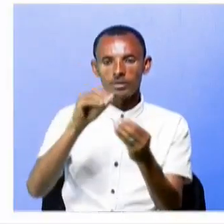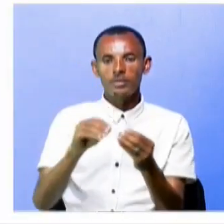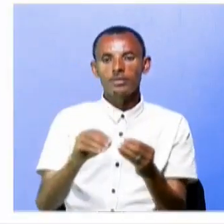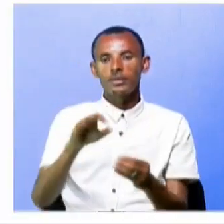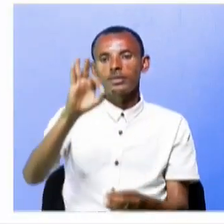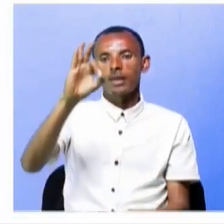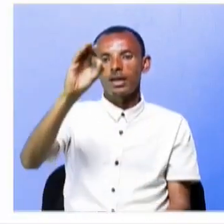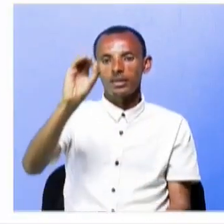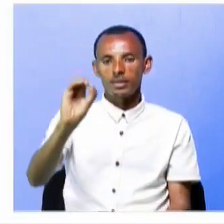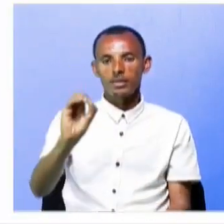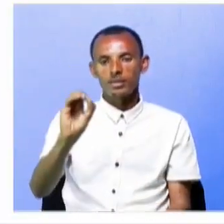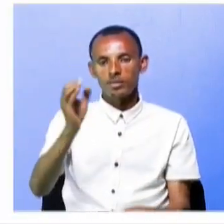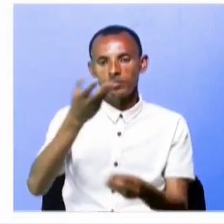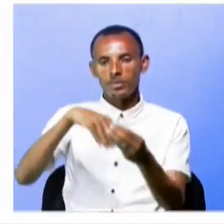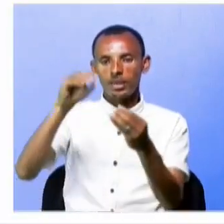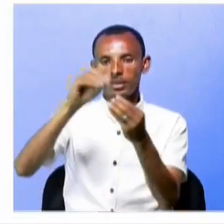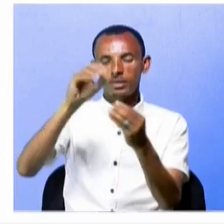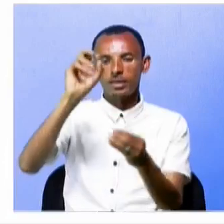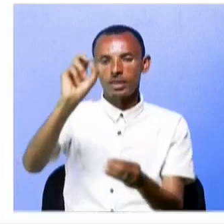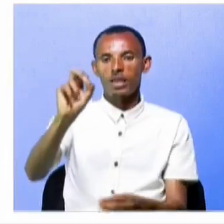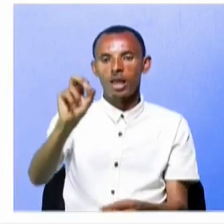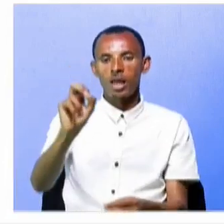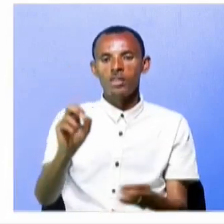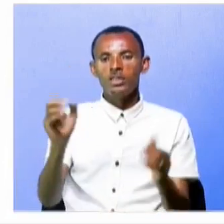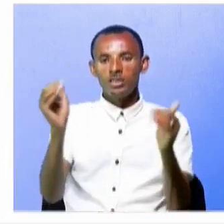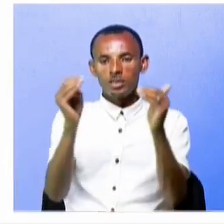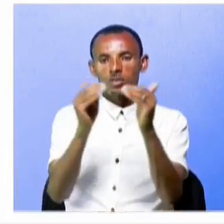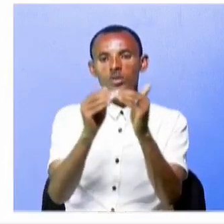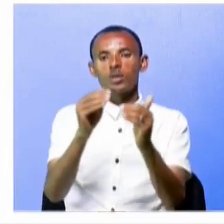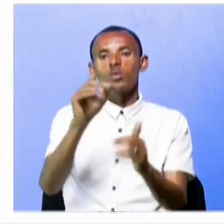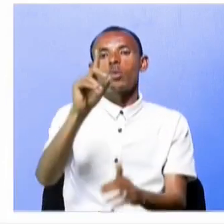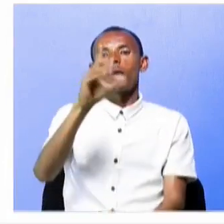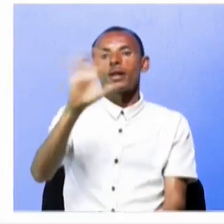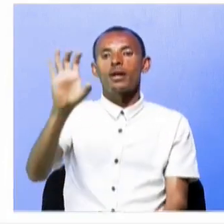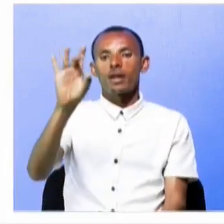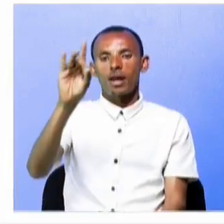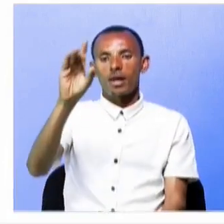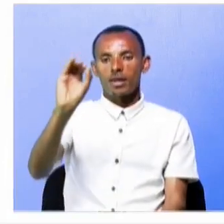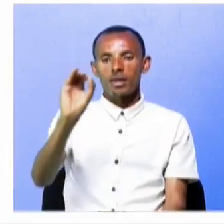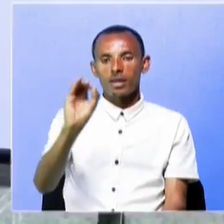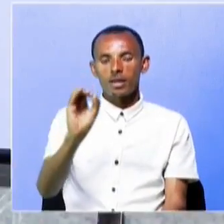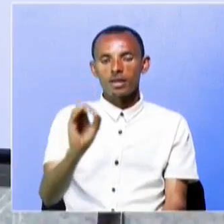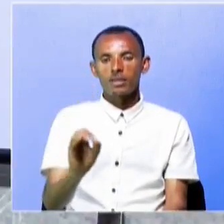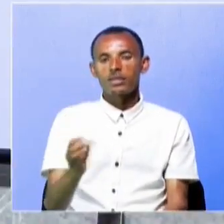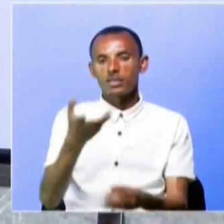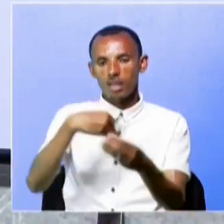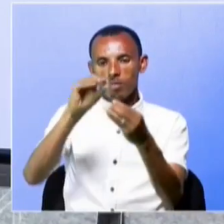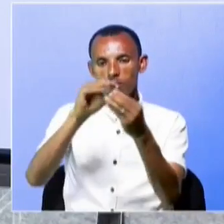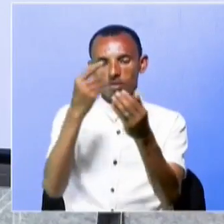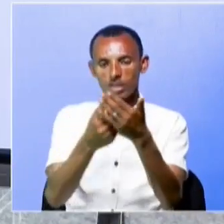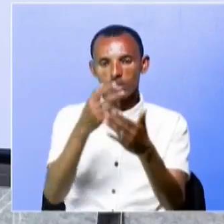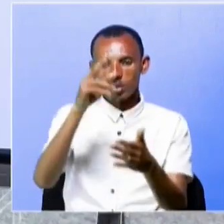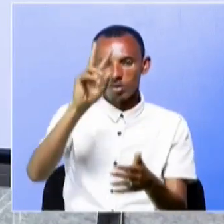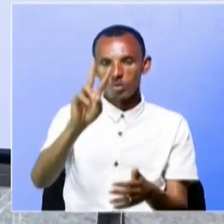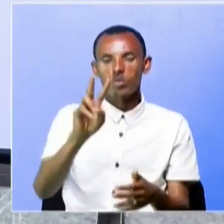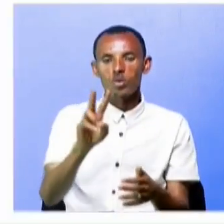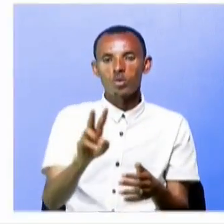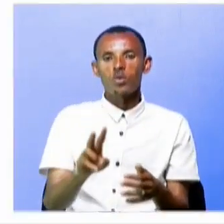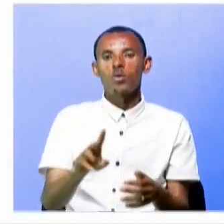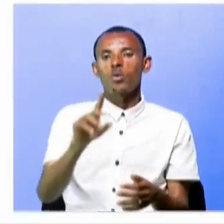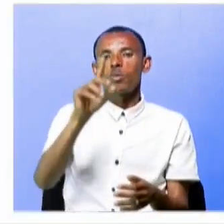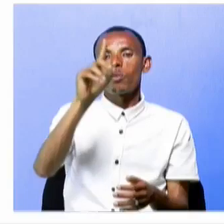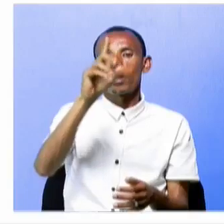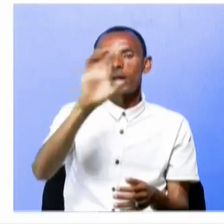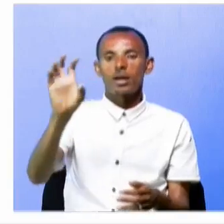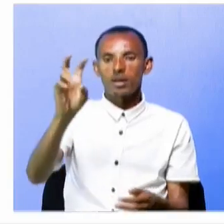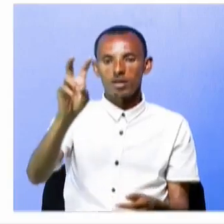90 degree plus 30 degree is 180 degree. So the sum of these two is